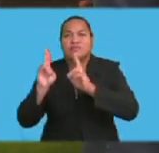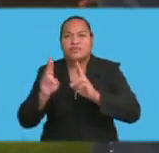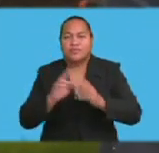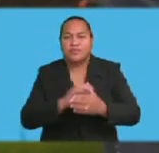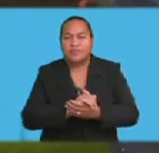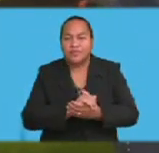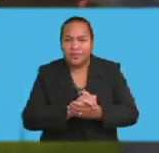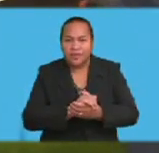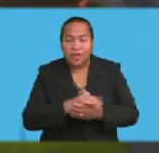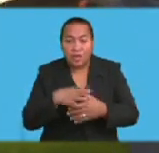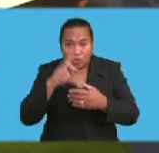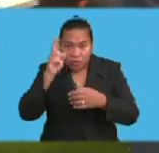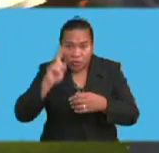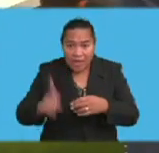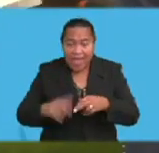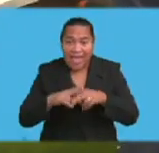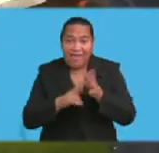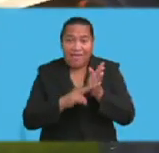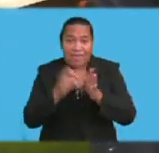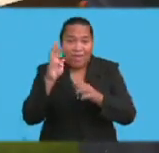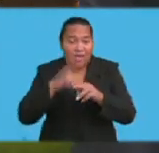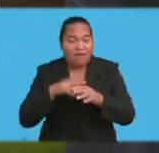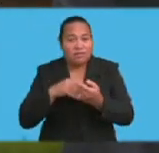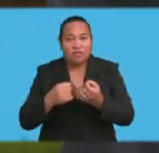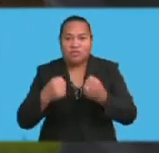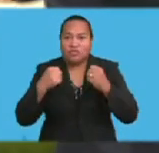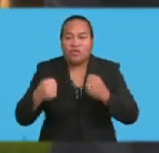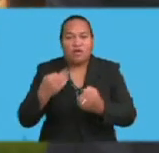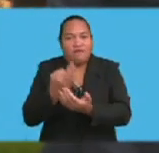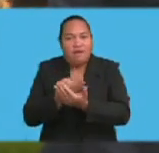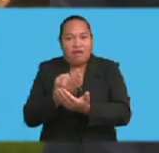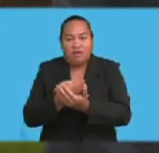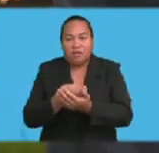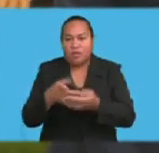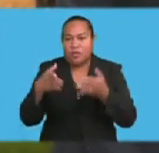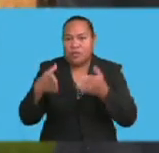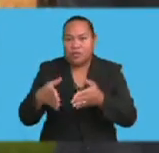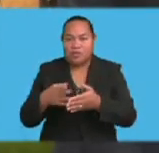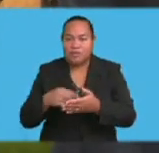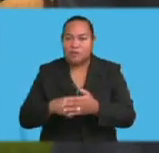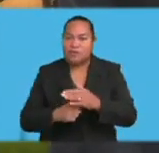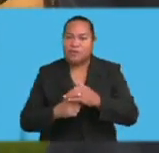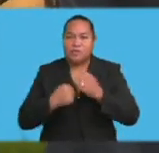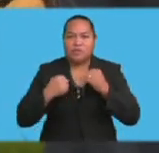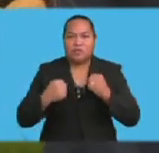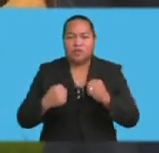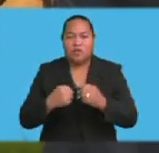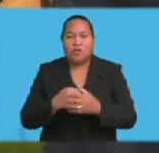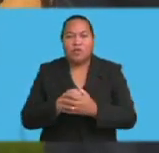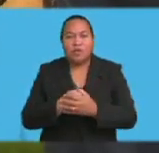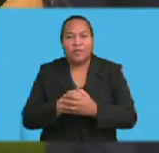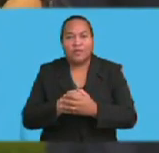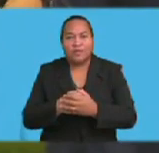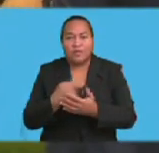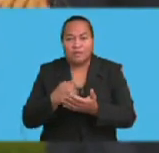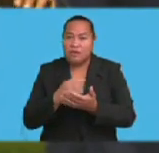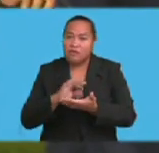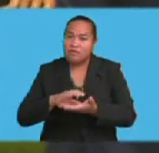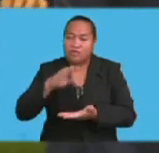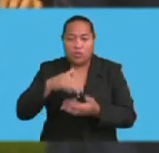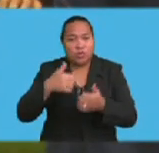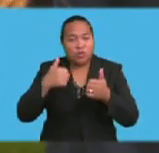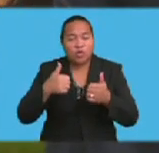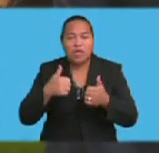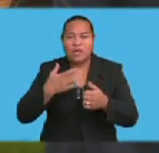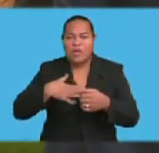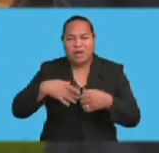Madam Speaker, today FNPF is in a much stronger position and sound financial footing, Madam Speaker. Madam Speaker, just to let you